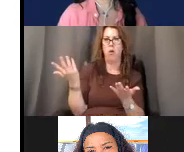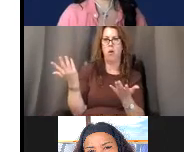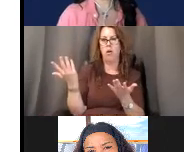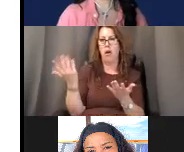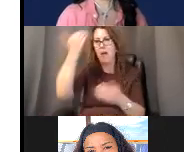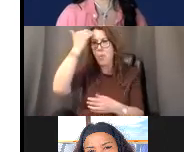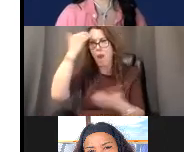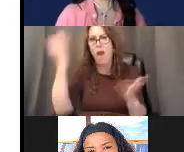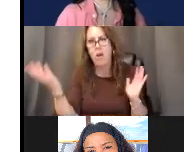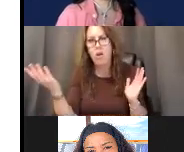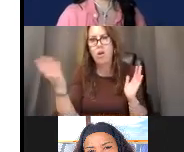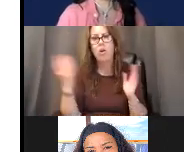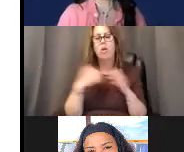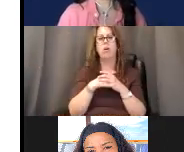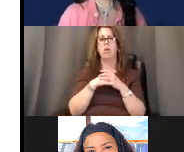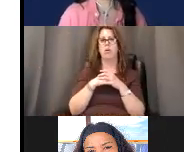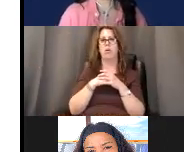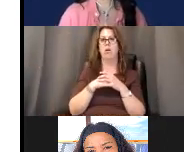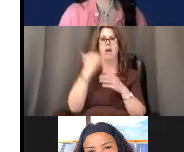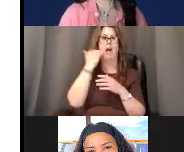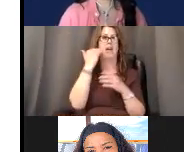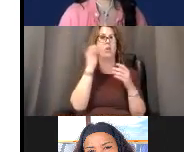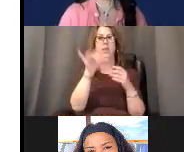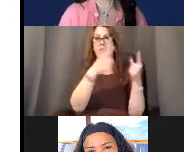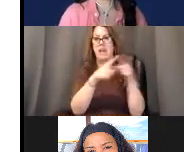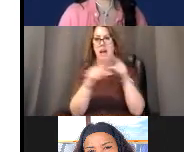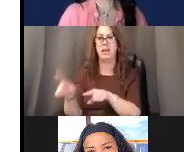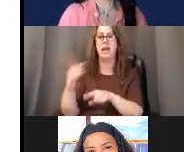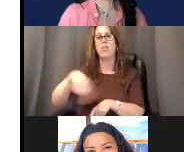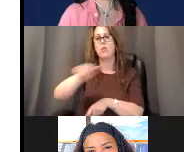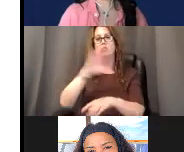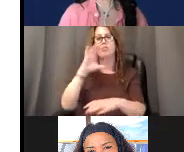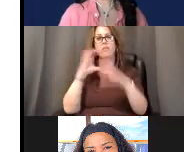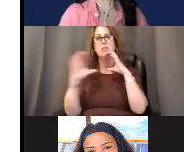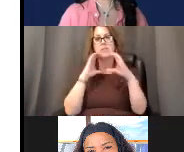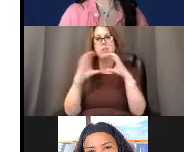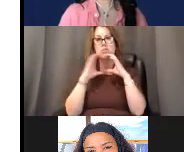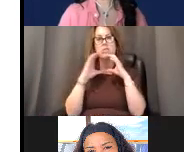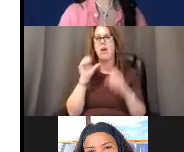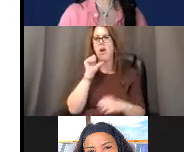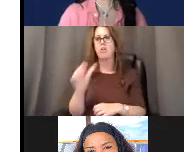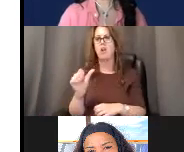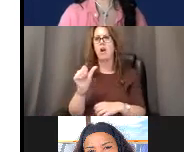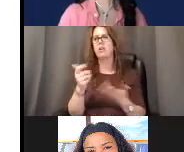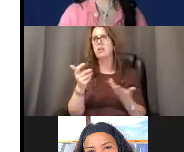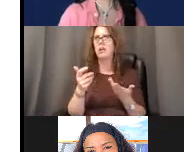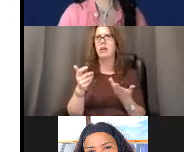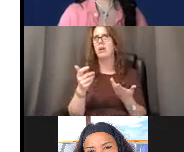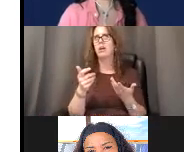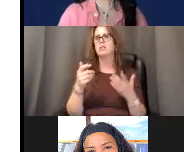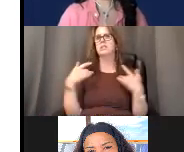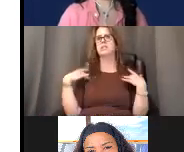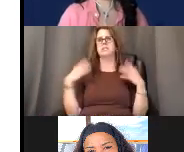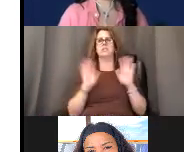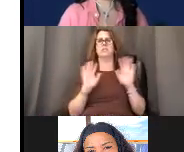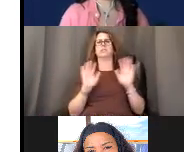happen, we're going to address them, we're going to lean in, and those conversations are no longer so painful. They're just conversations about how do we